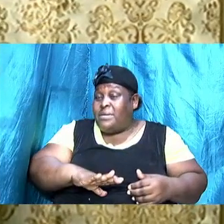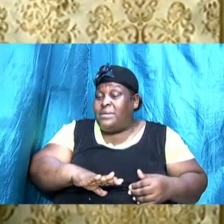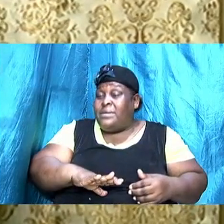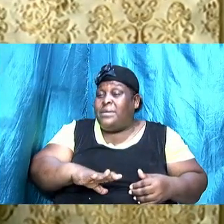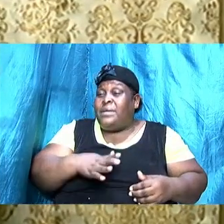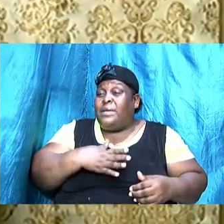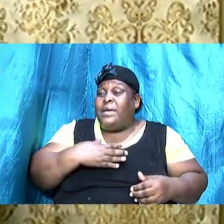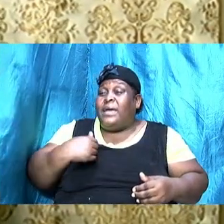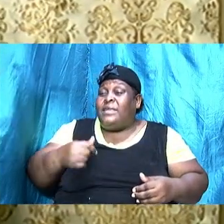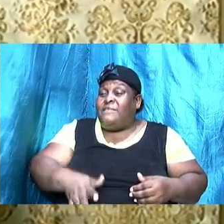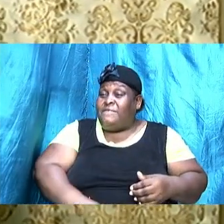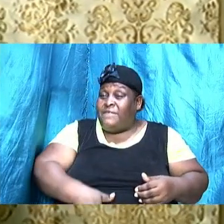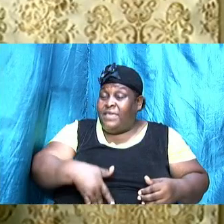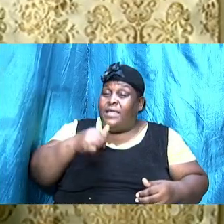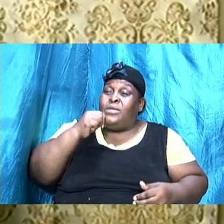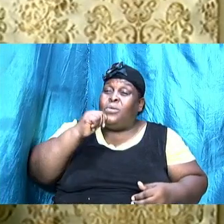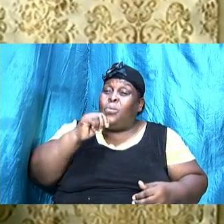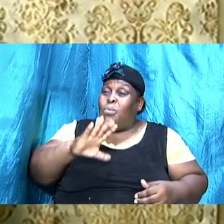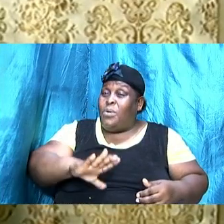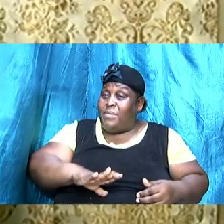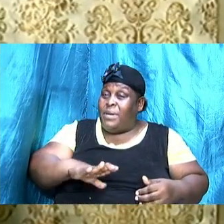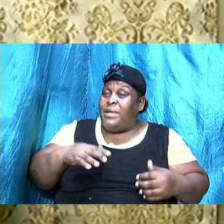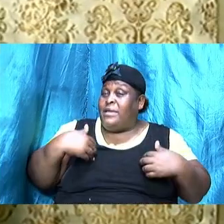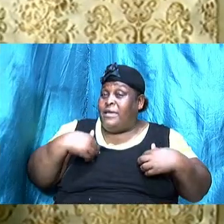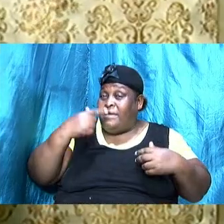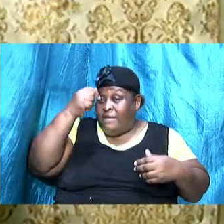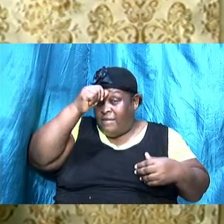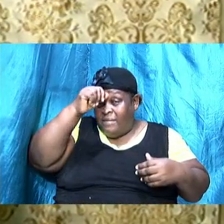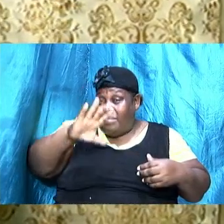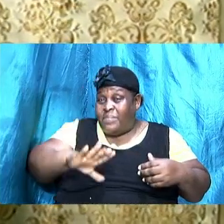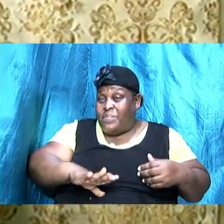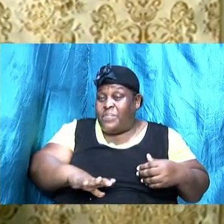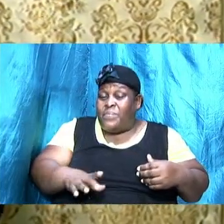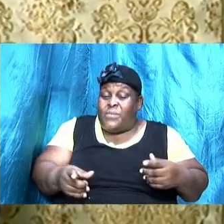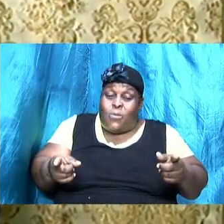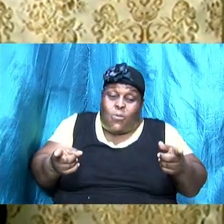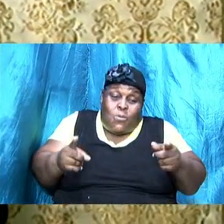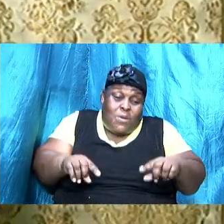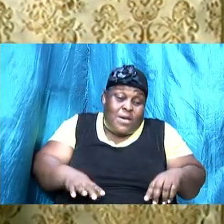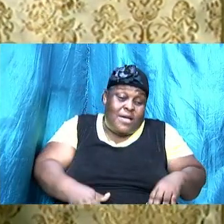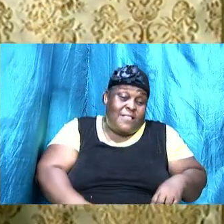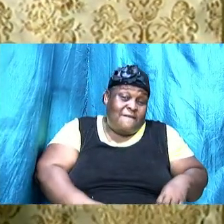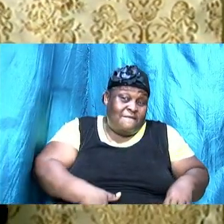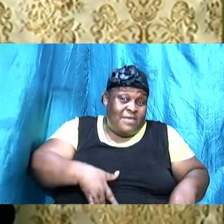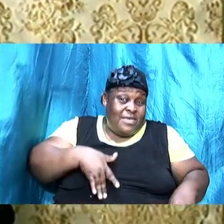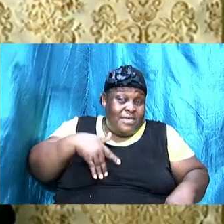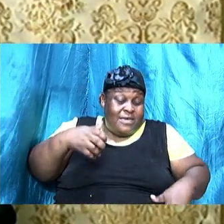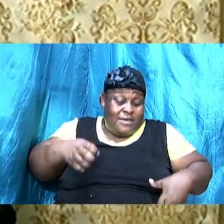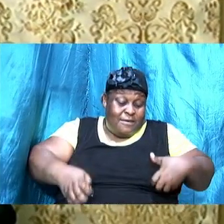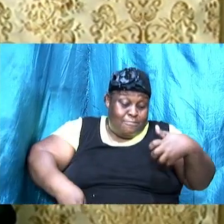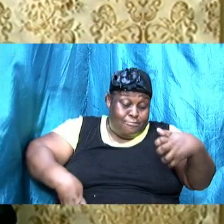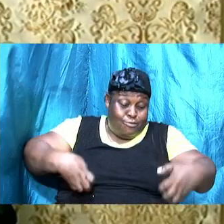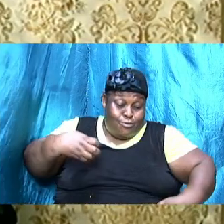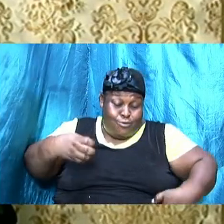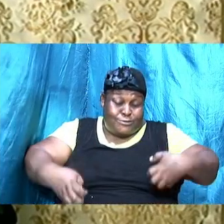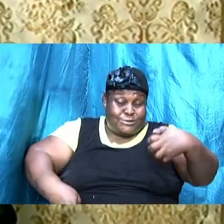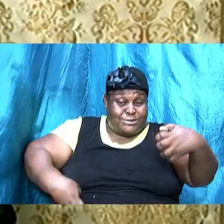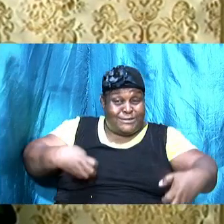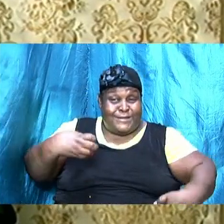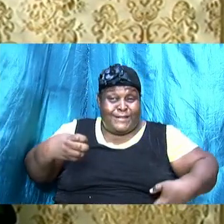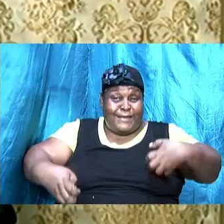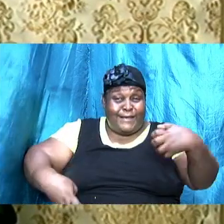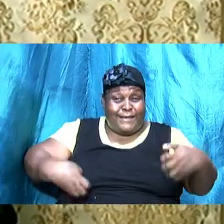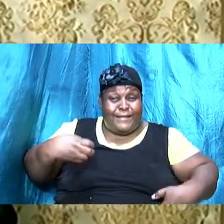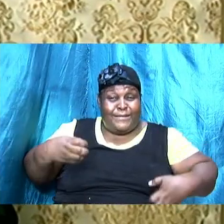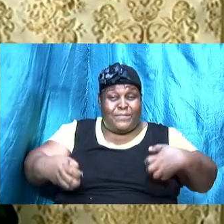we equally understand, because while the attraction we feel, it is emotional, and